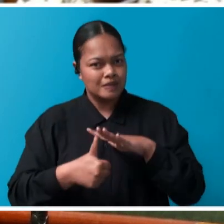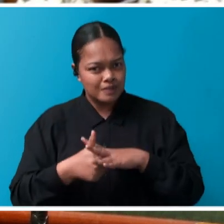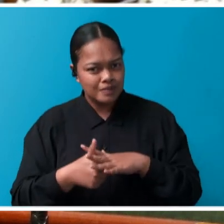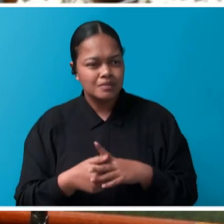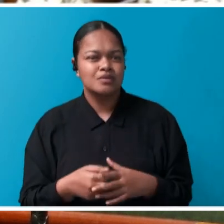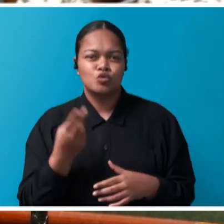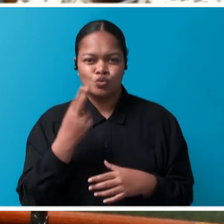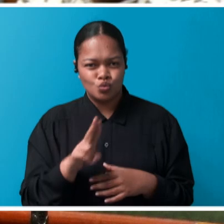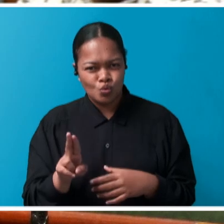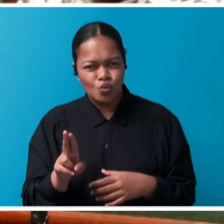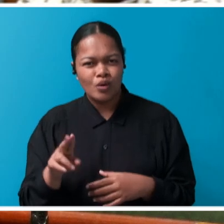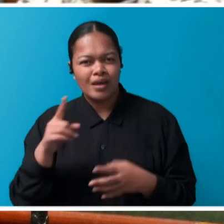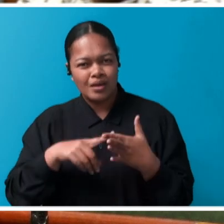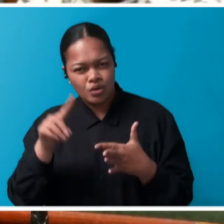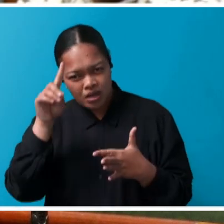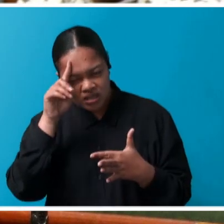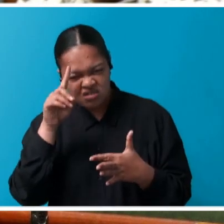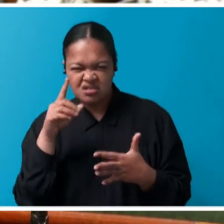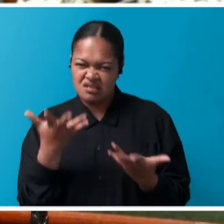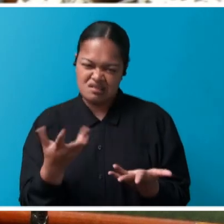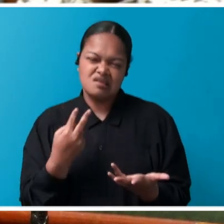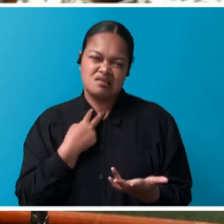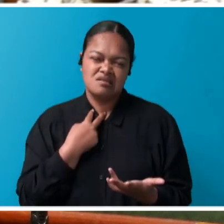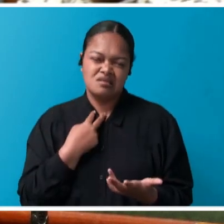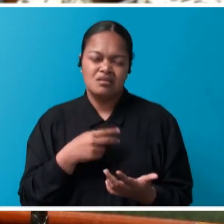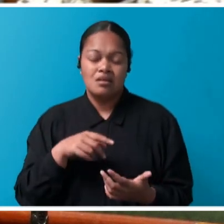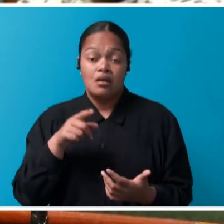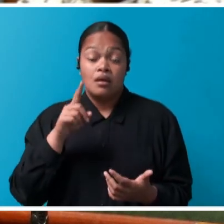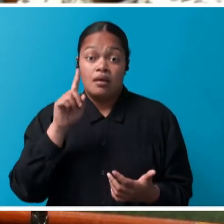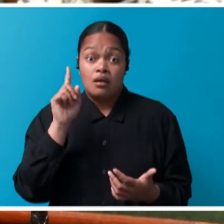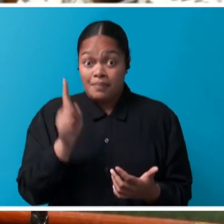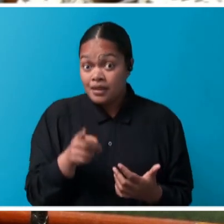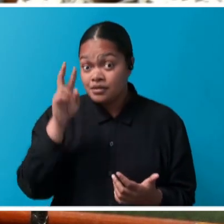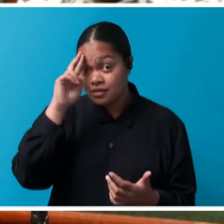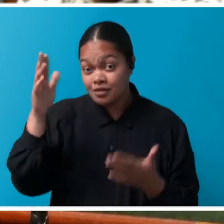to education as a reality. Mr. Speaker, sir,